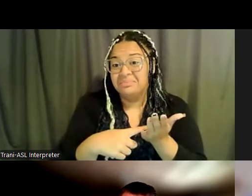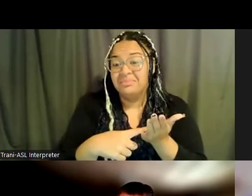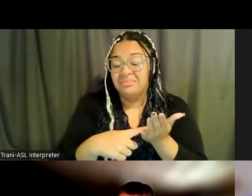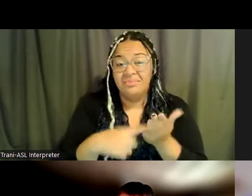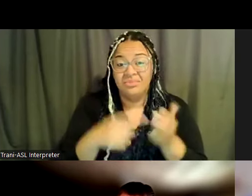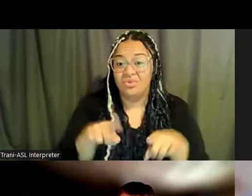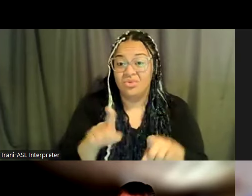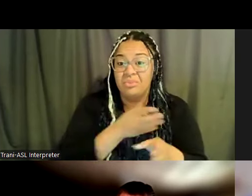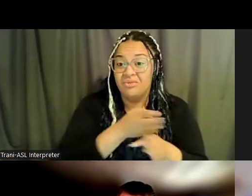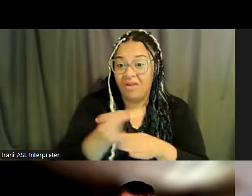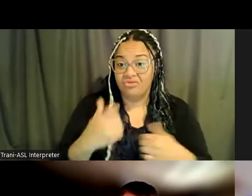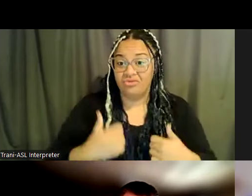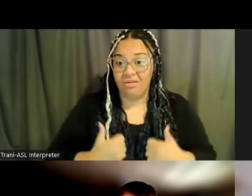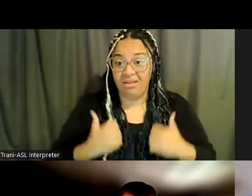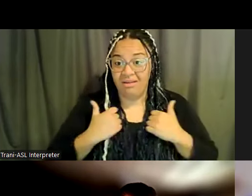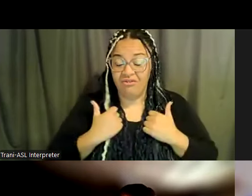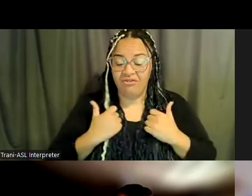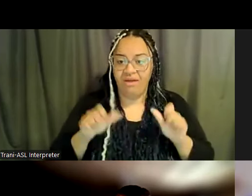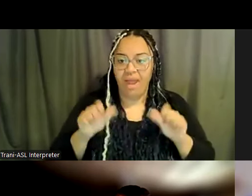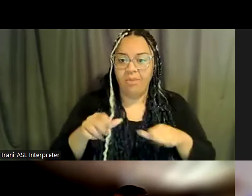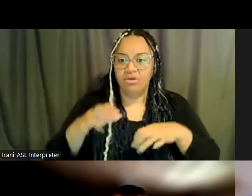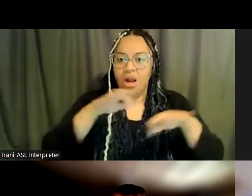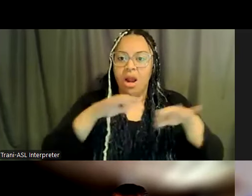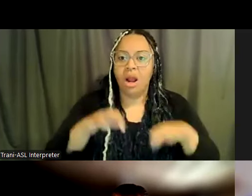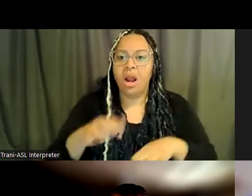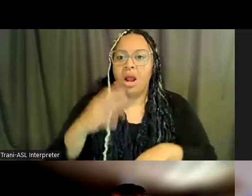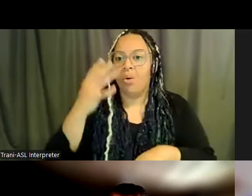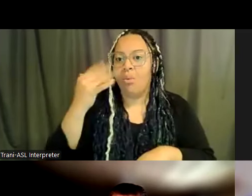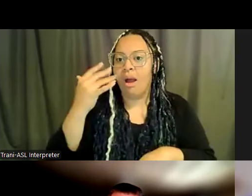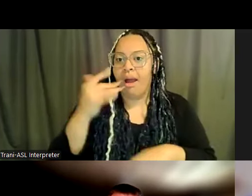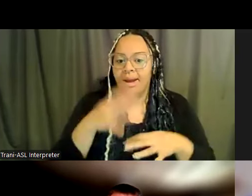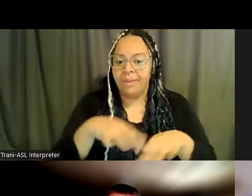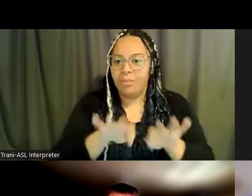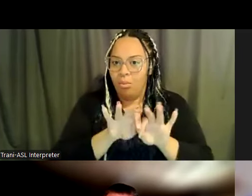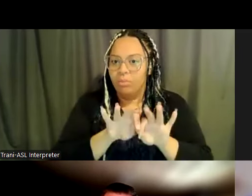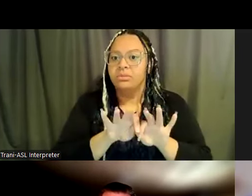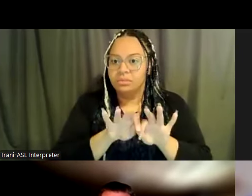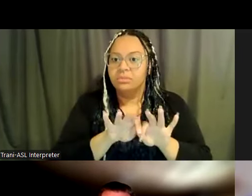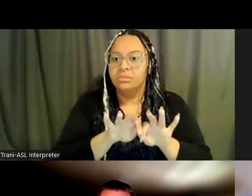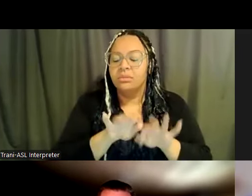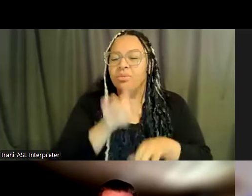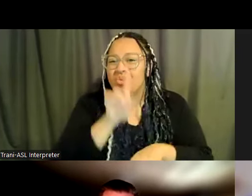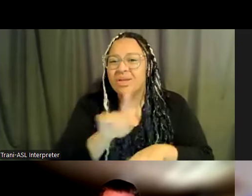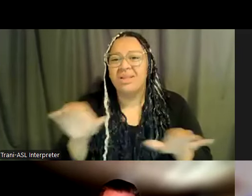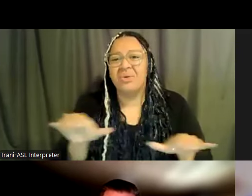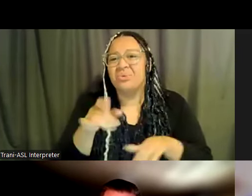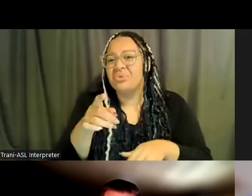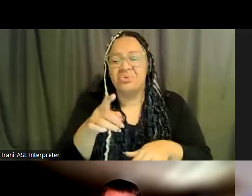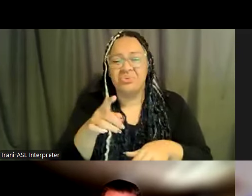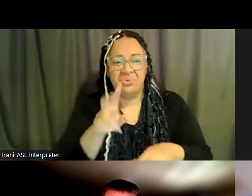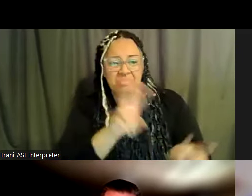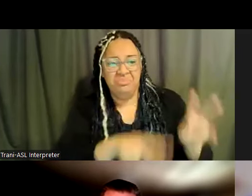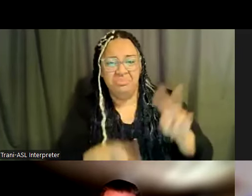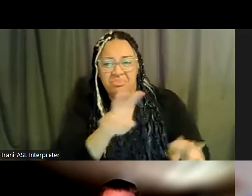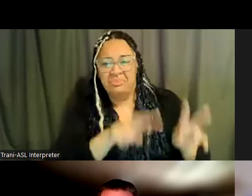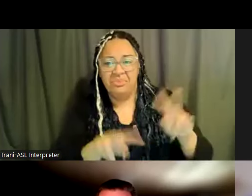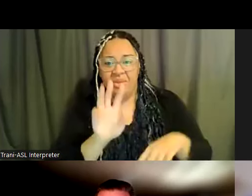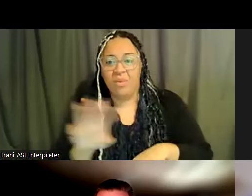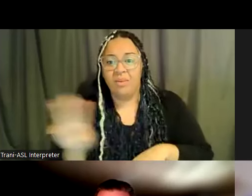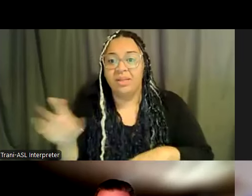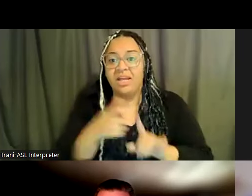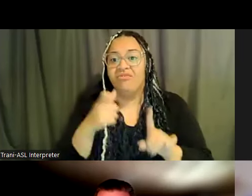professional lives or just, be able to describe why does this matter? I would really encourage you to check out this website. It's from the